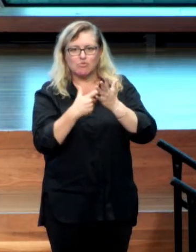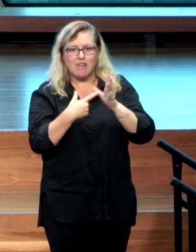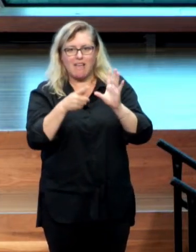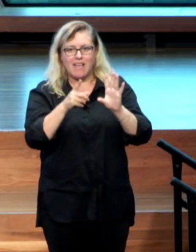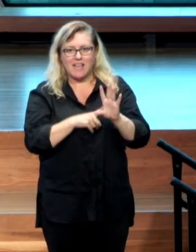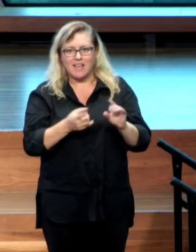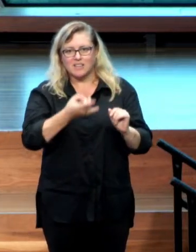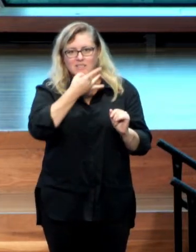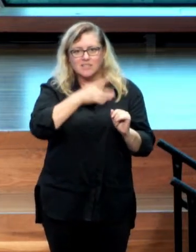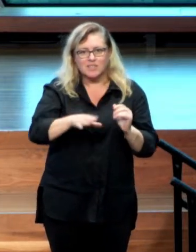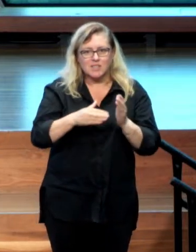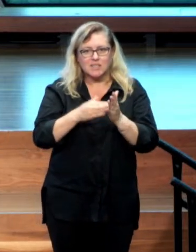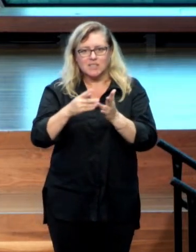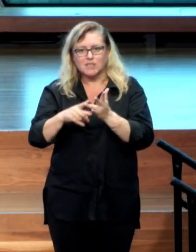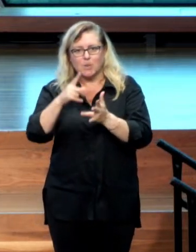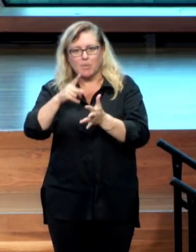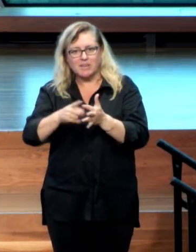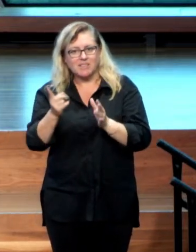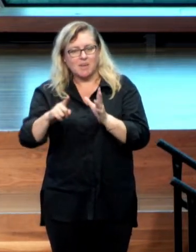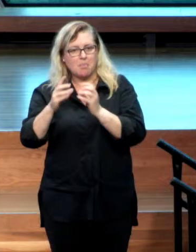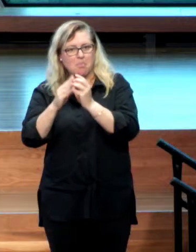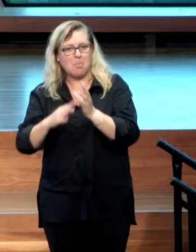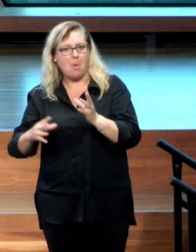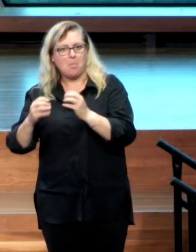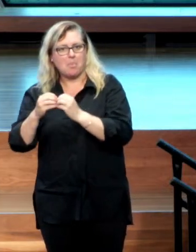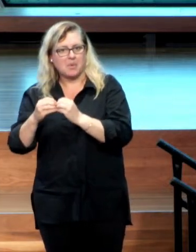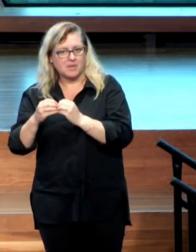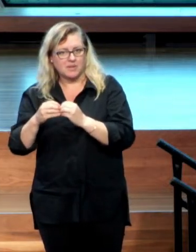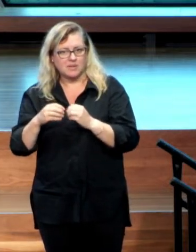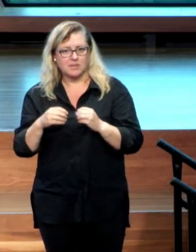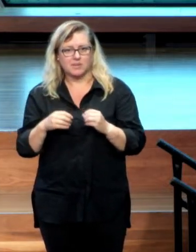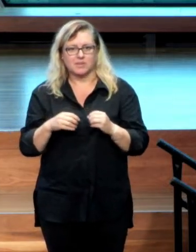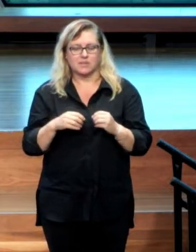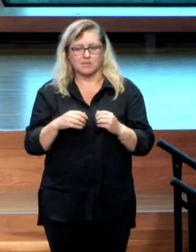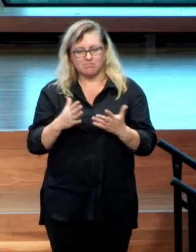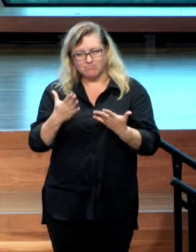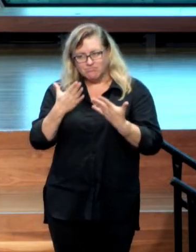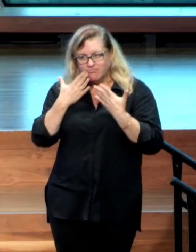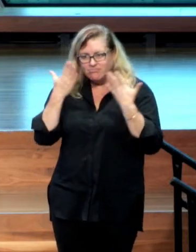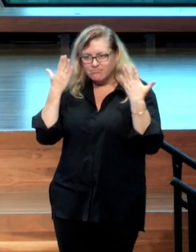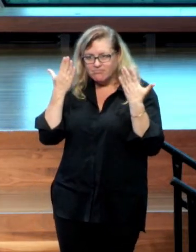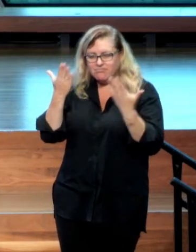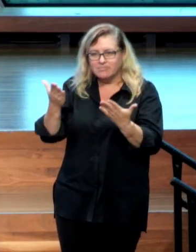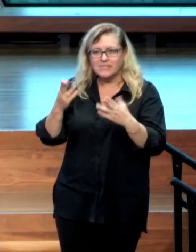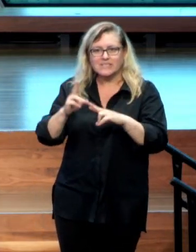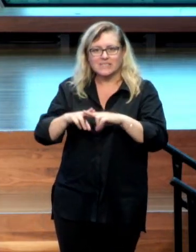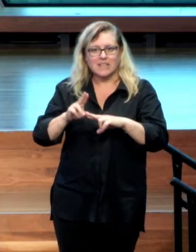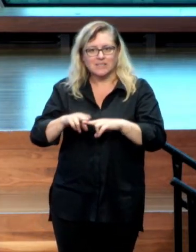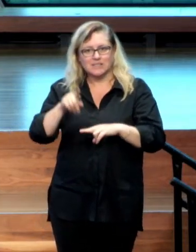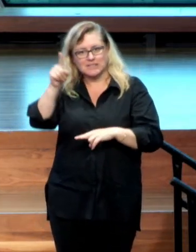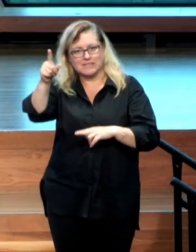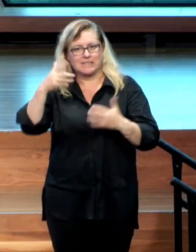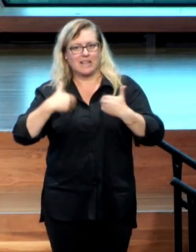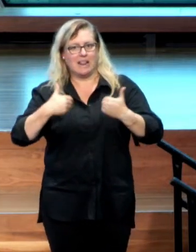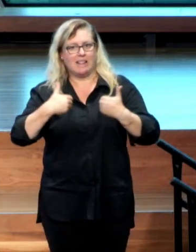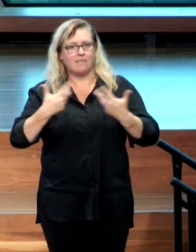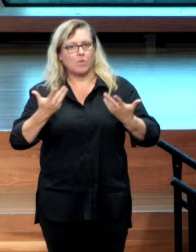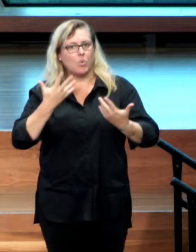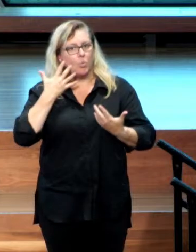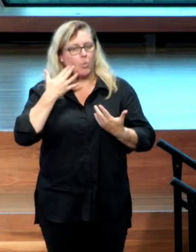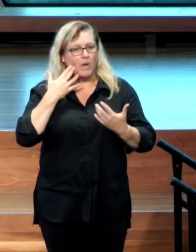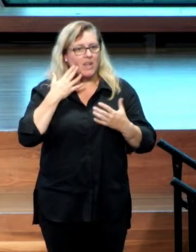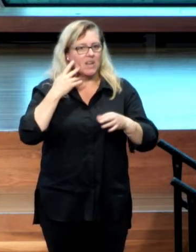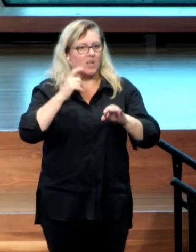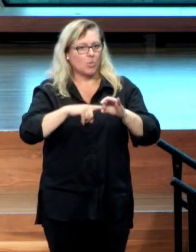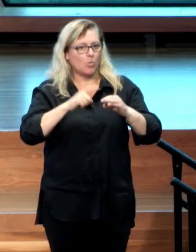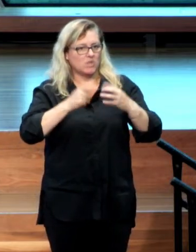and our children Zoe and Bob. Esso Dad, who lived during Queensland's apartheid. You